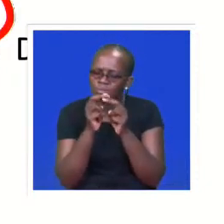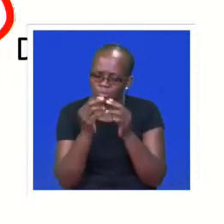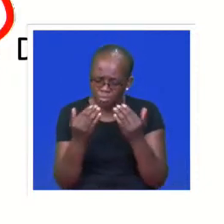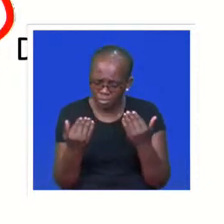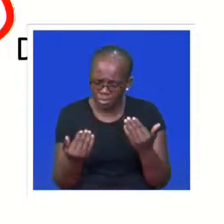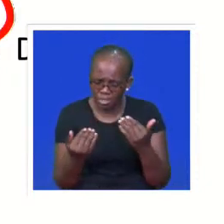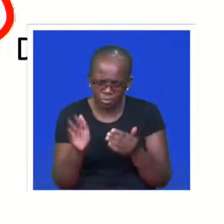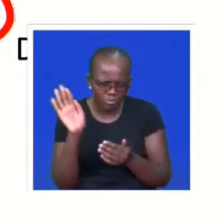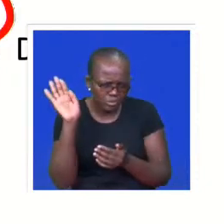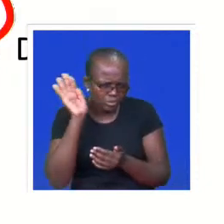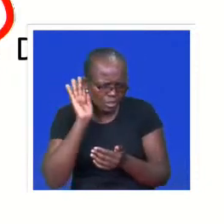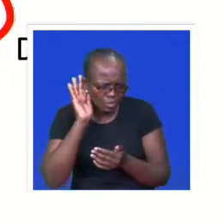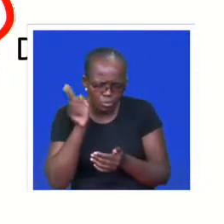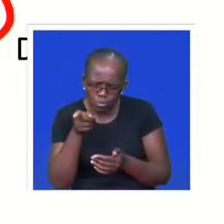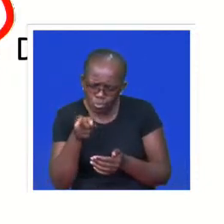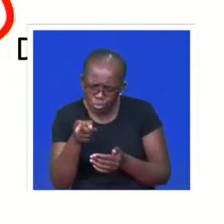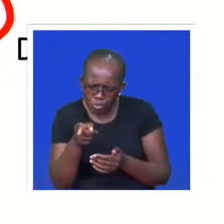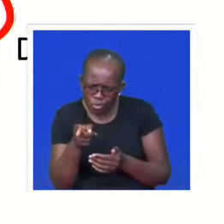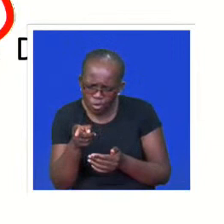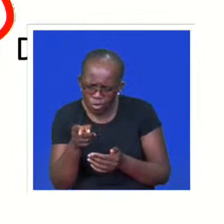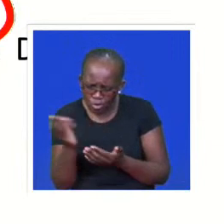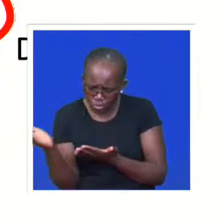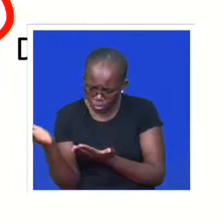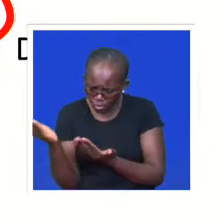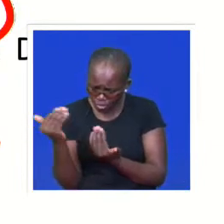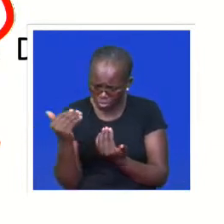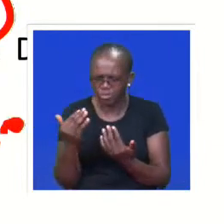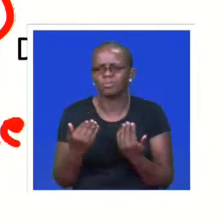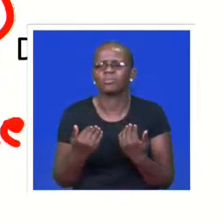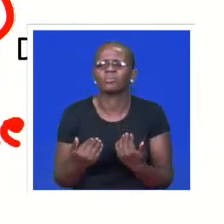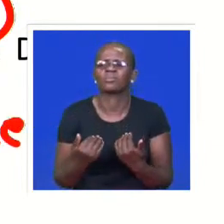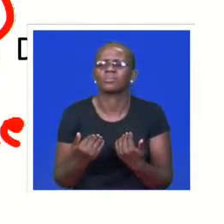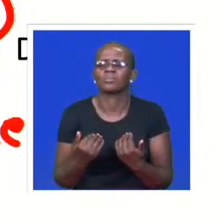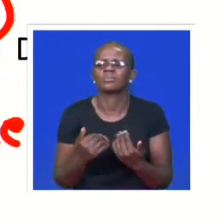Because the mice